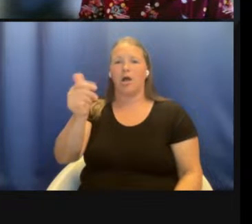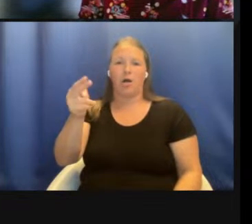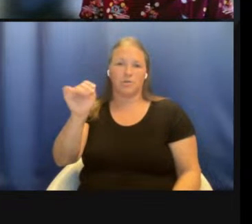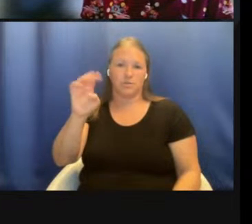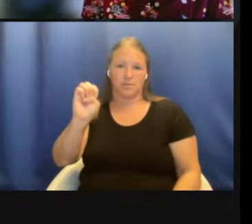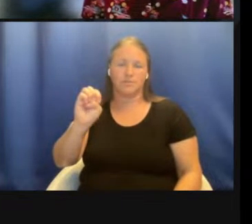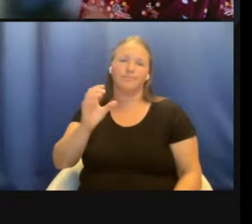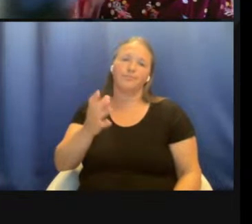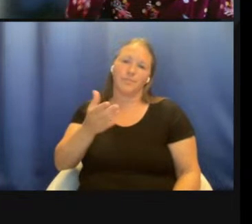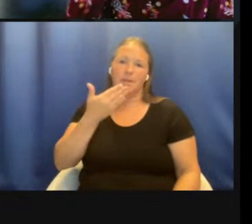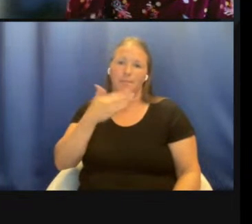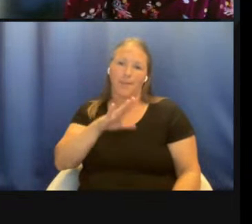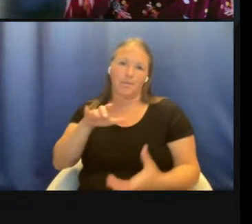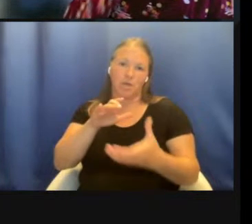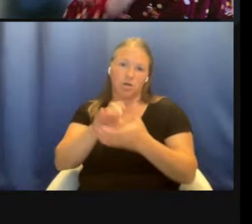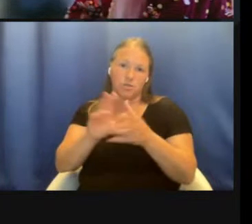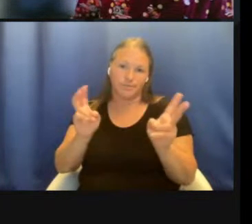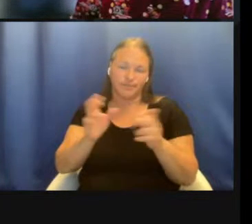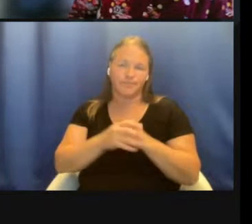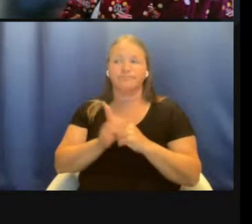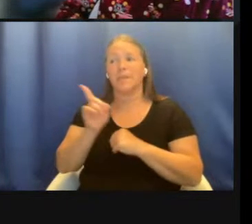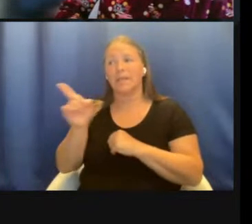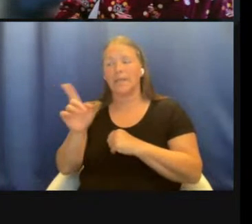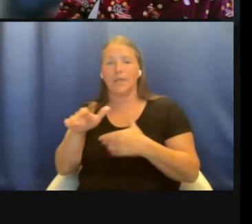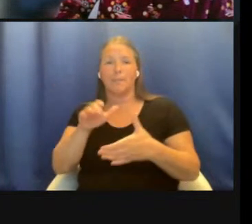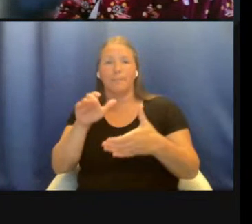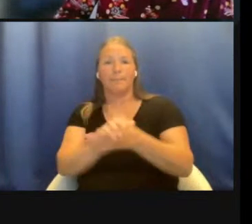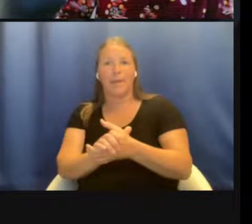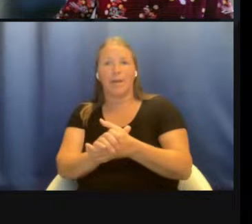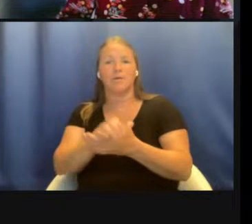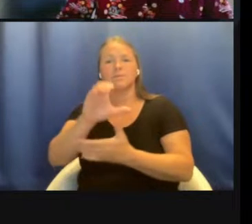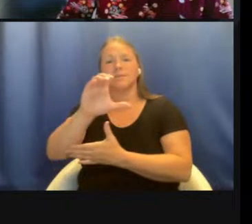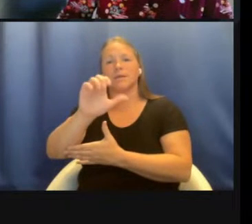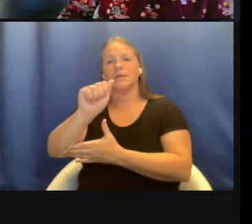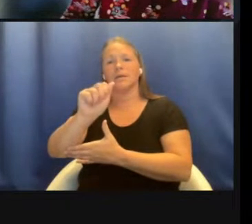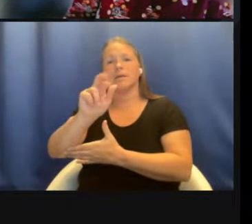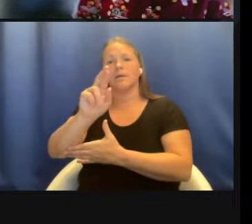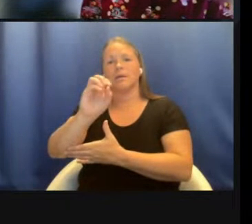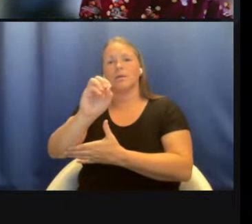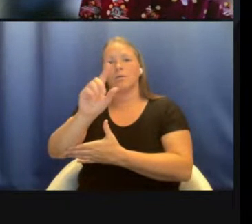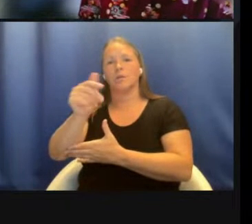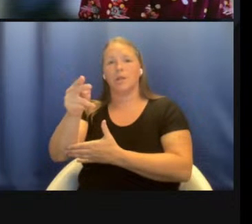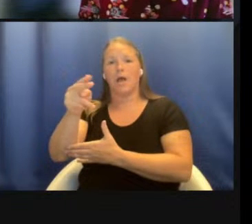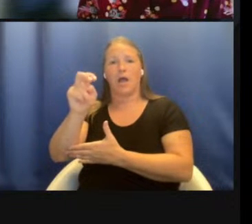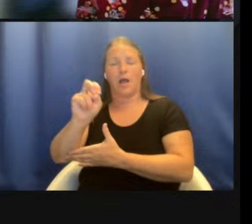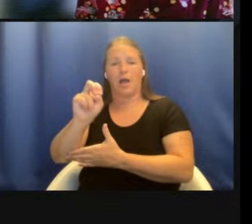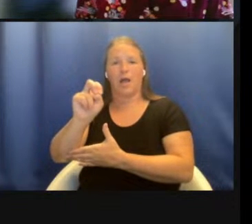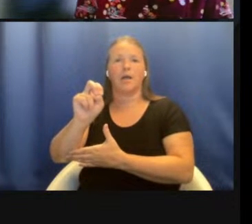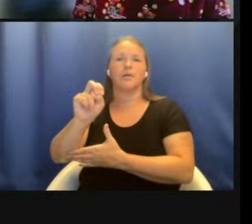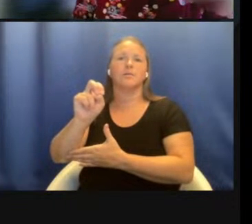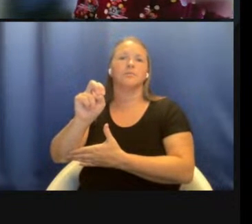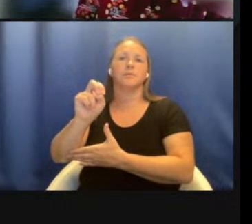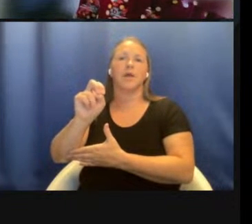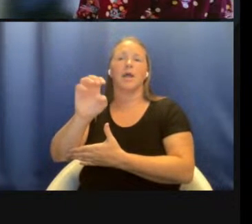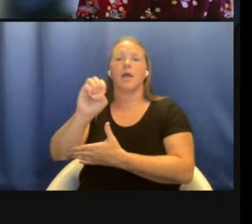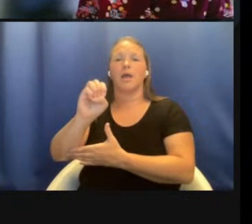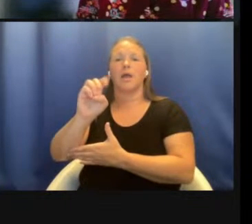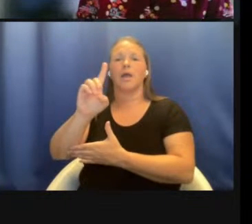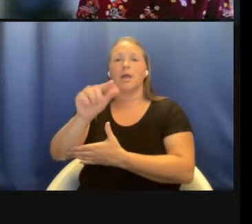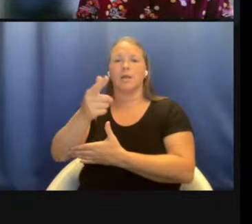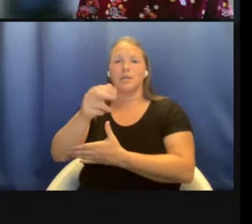Leroy Appleton Edgar, another woman who Elizabeth deems beneath him. She is a divorcee with